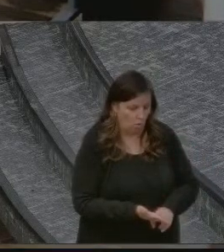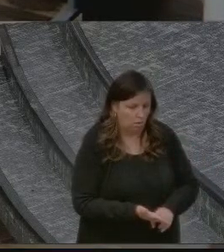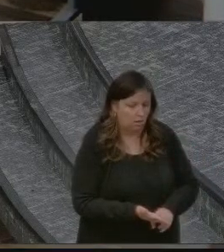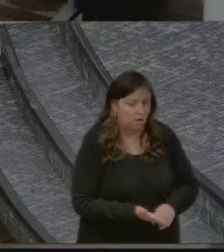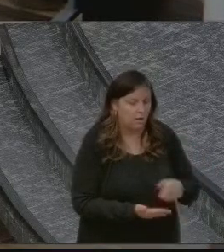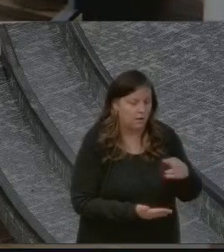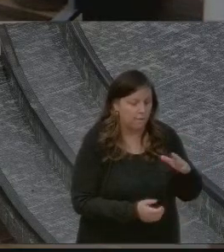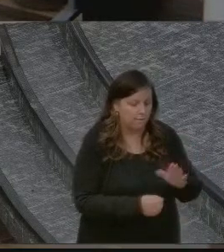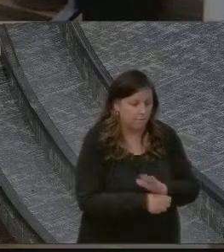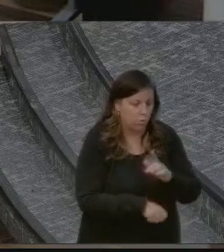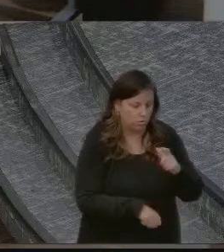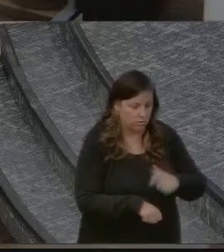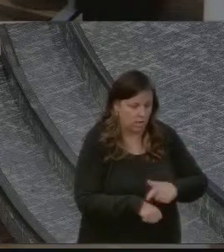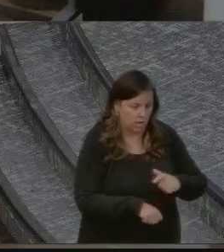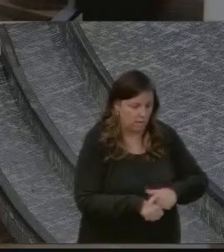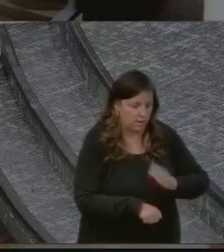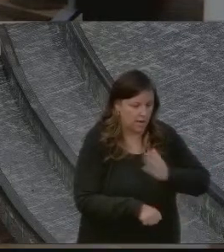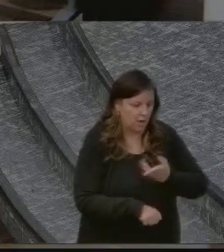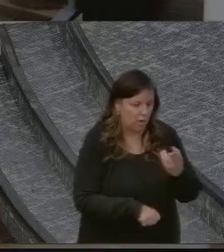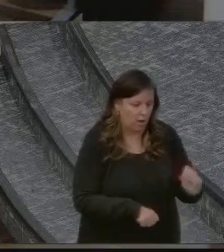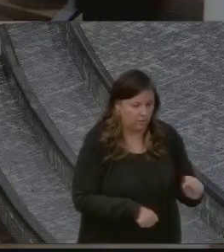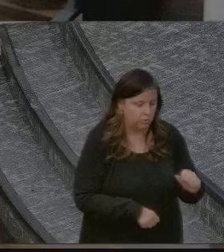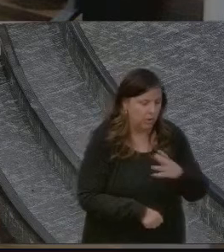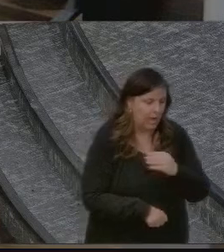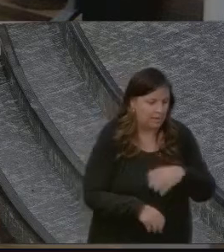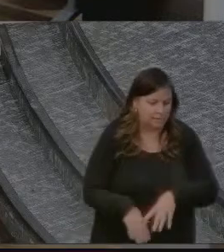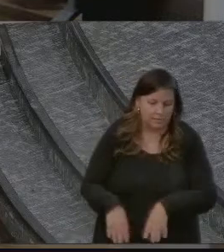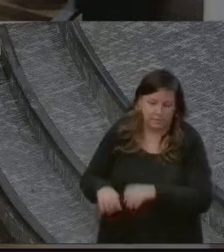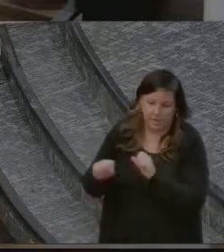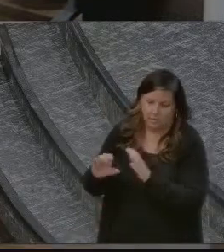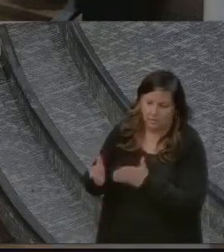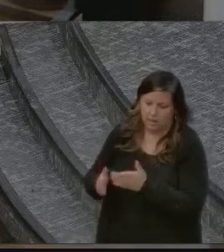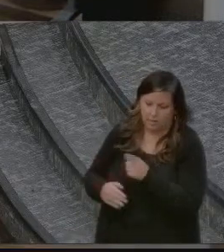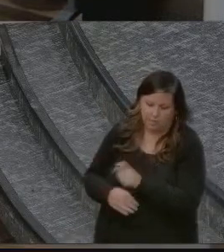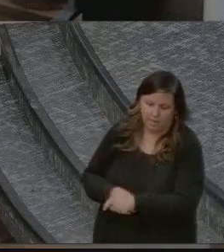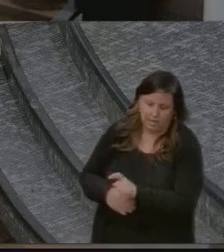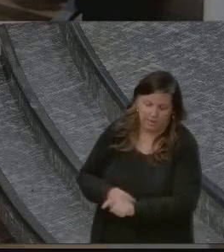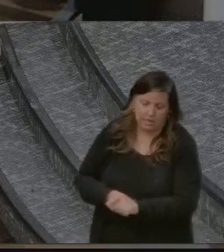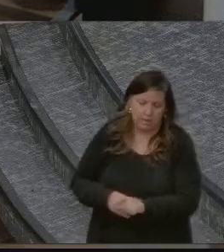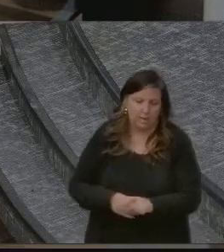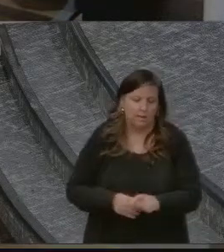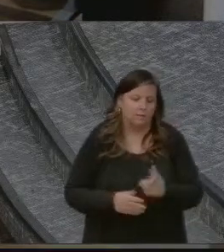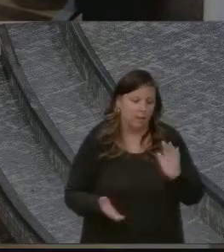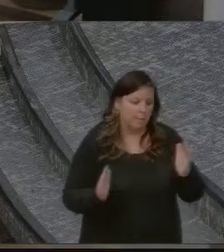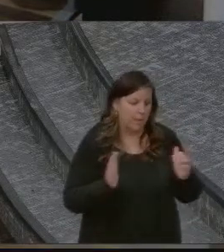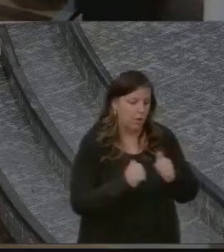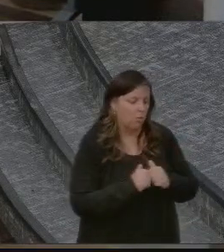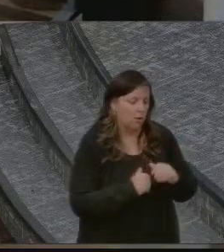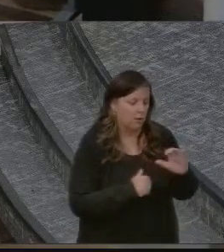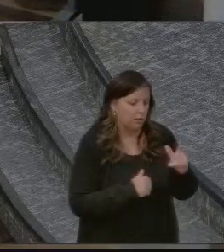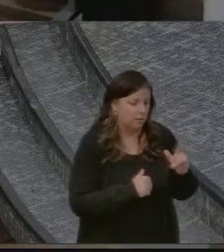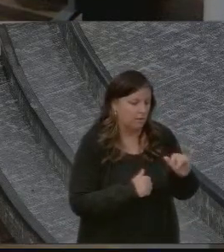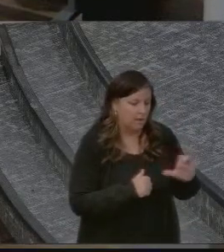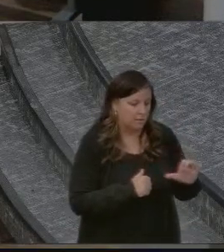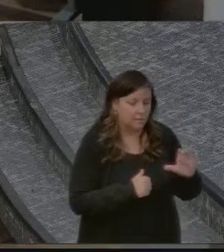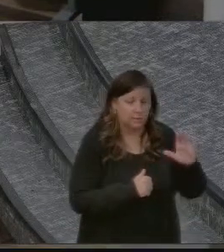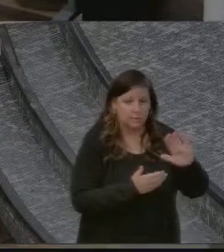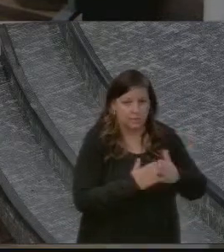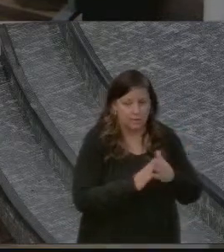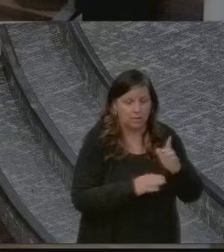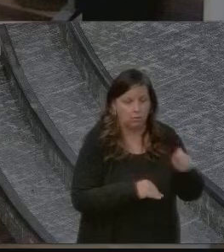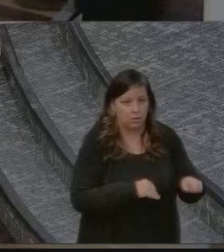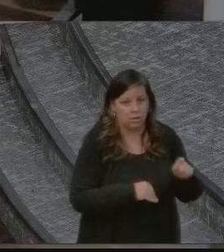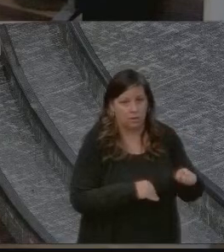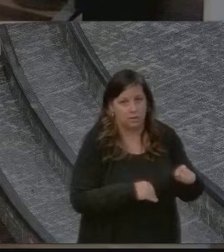schools and just take the courses that they need compared to Classic City, where they would be fully enrolled as a student. Right. So